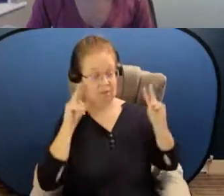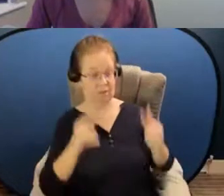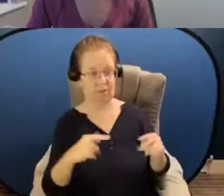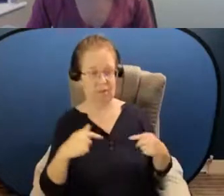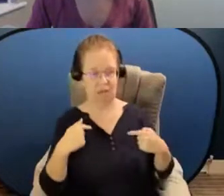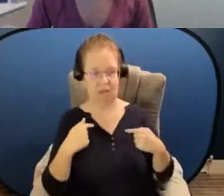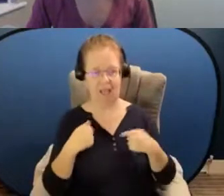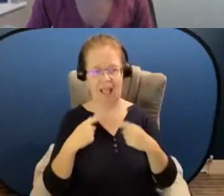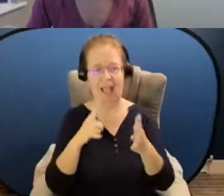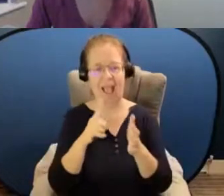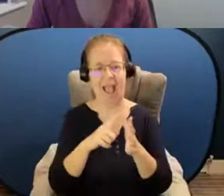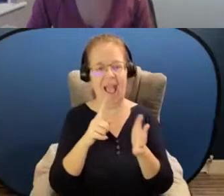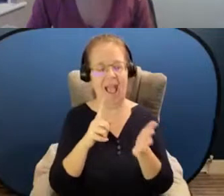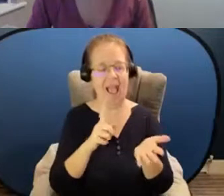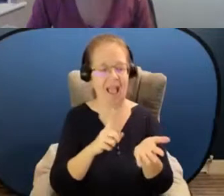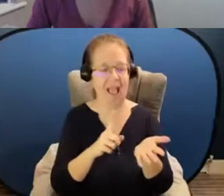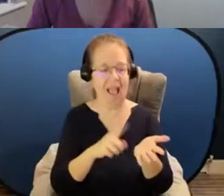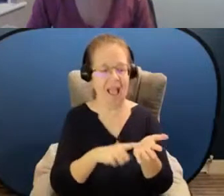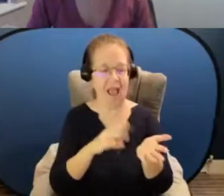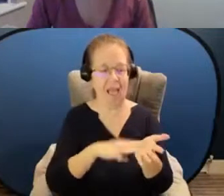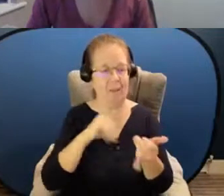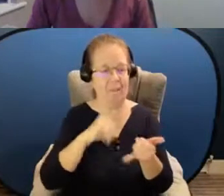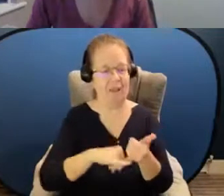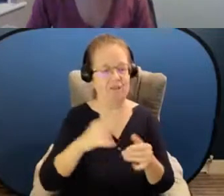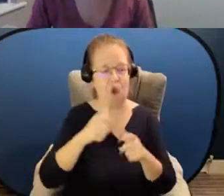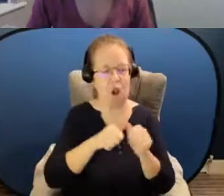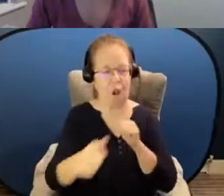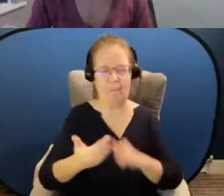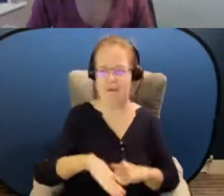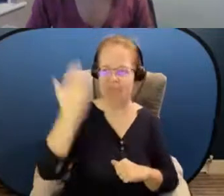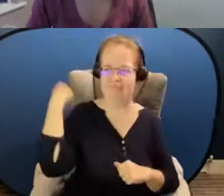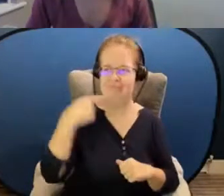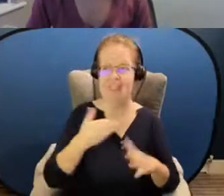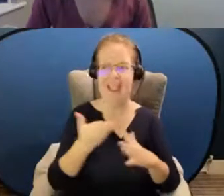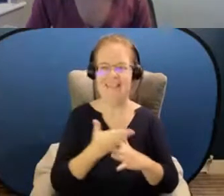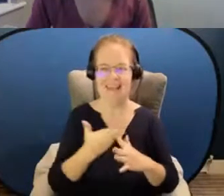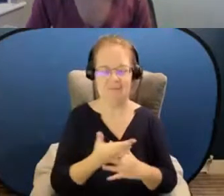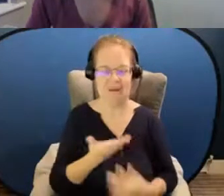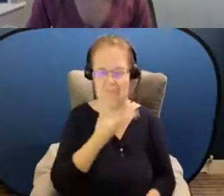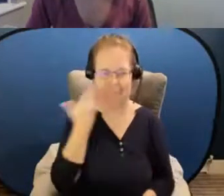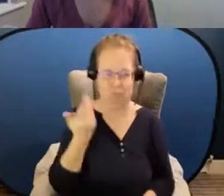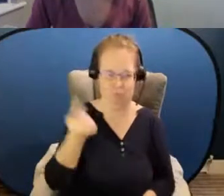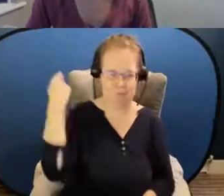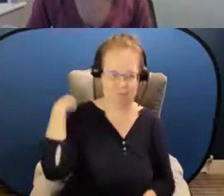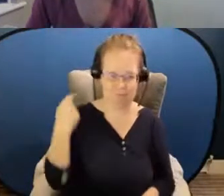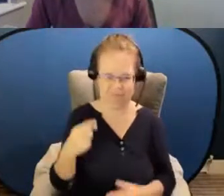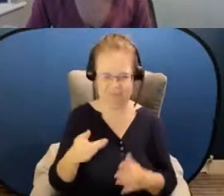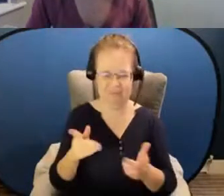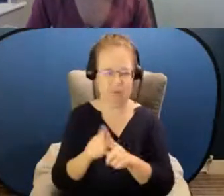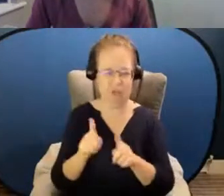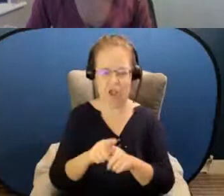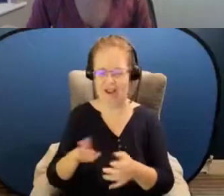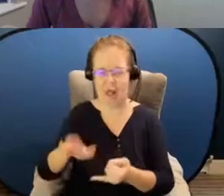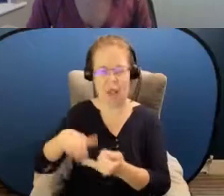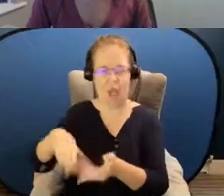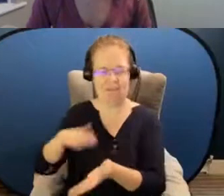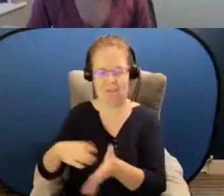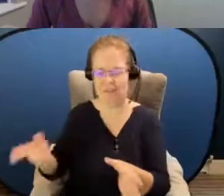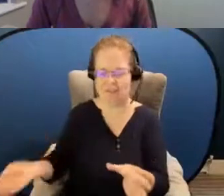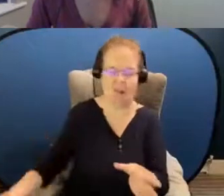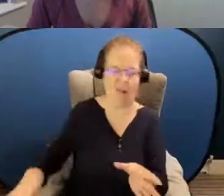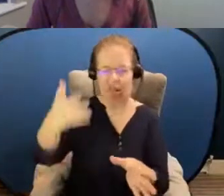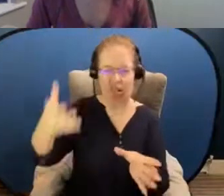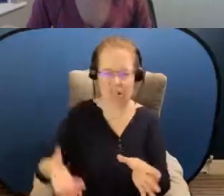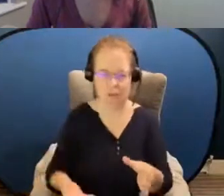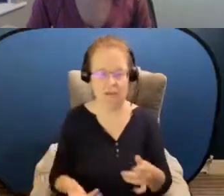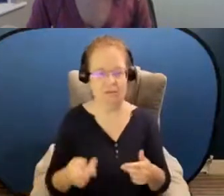for an LMS company years back, and of course accessibility wasn't there, and it was definitely an add-on that was thrown in there. And this